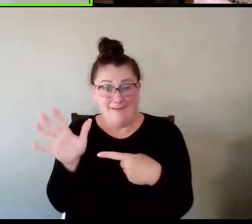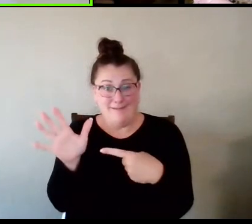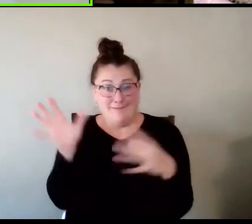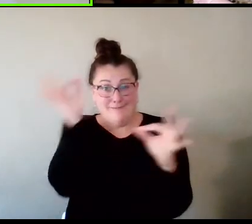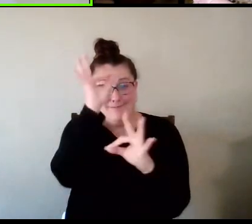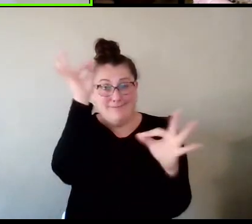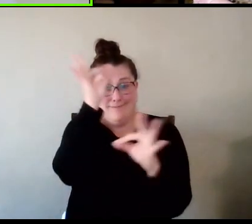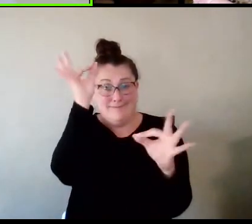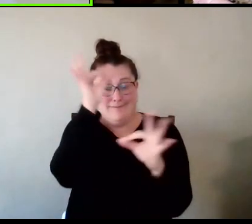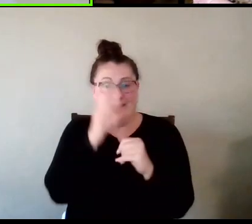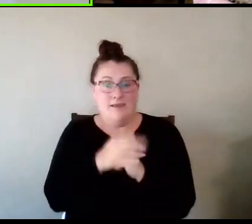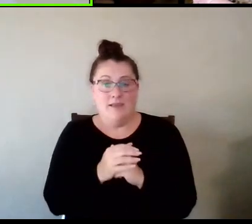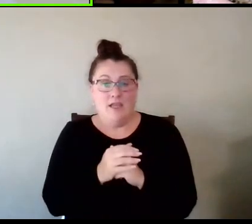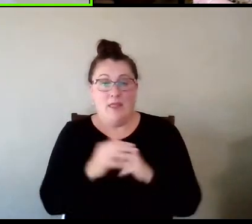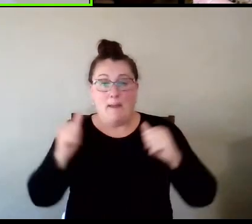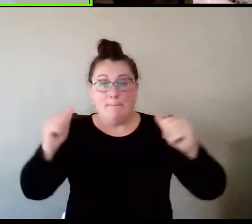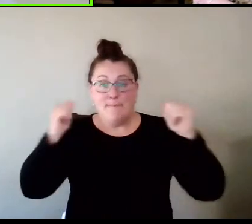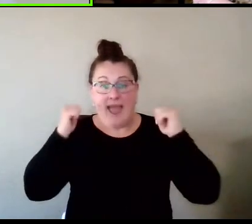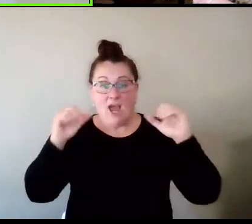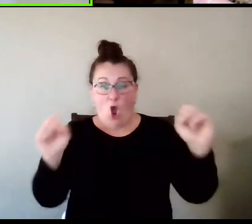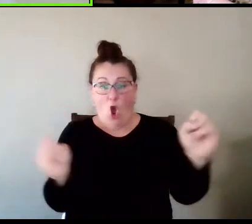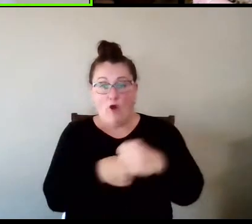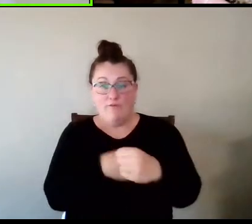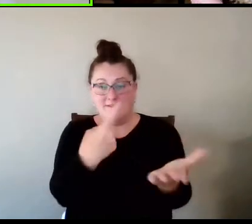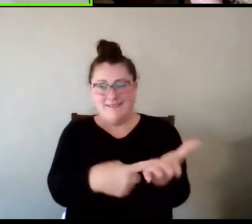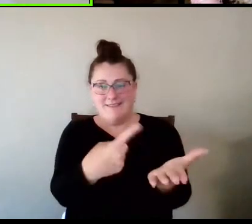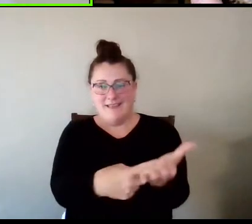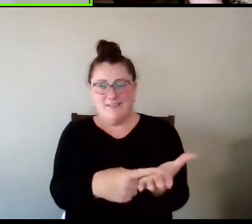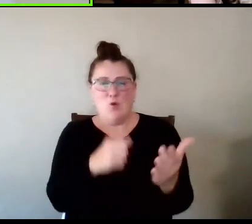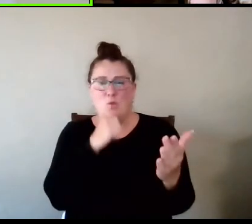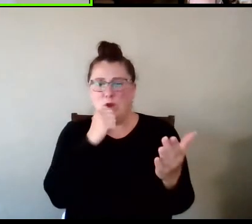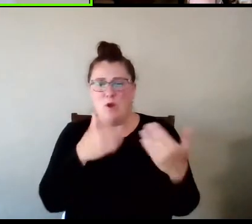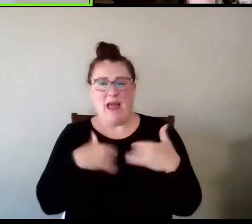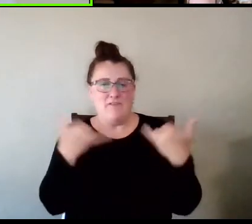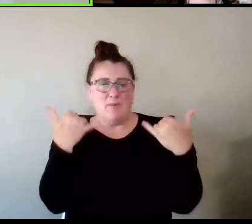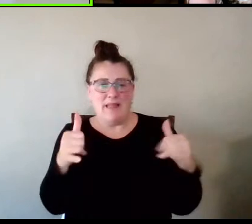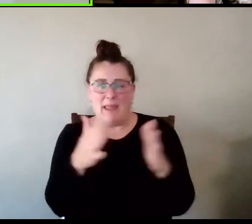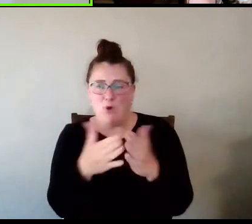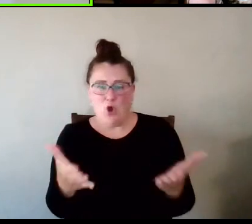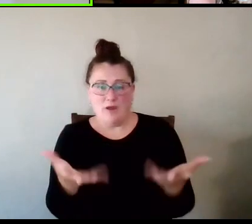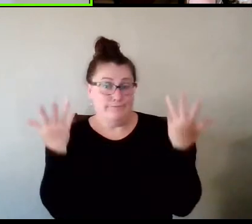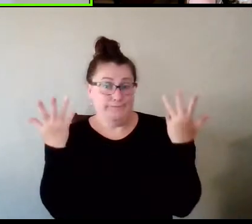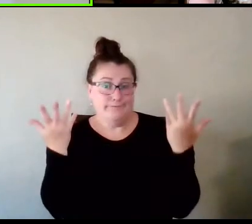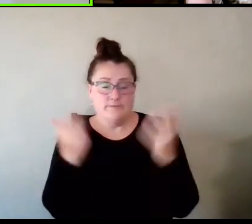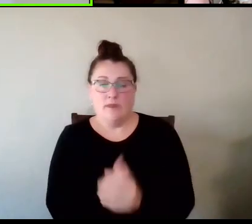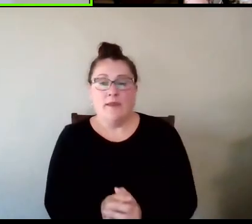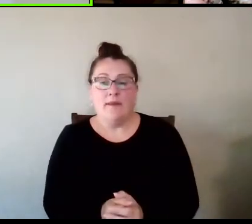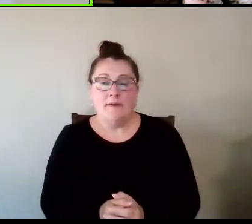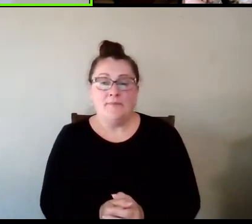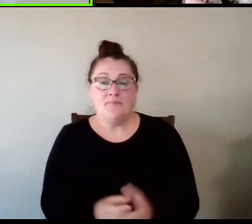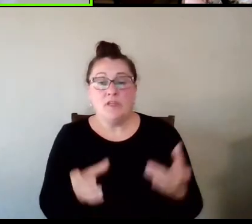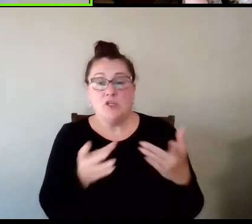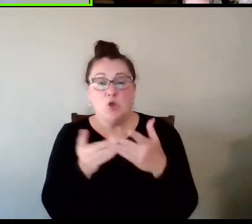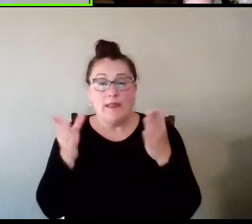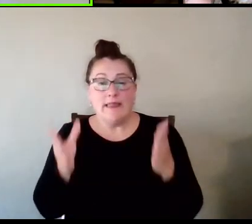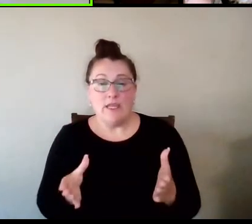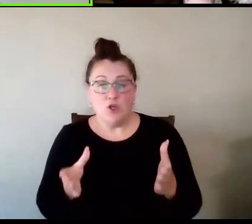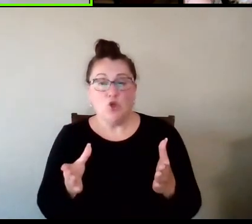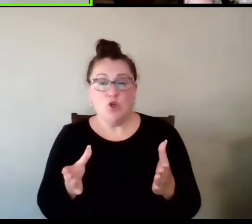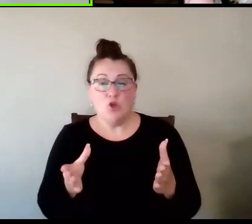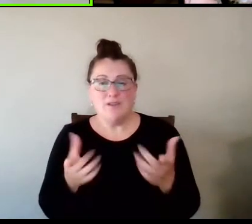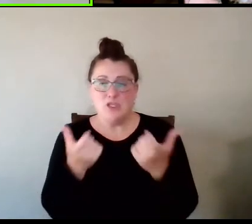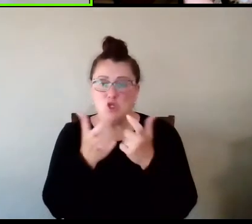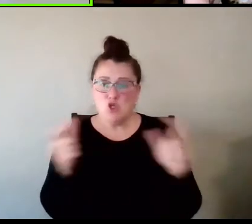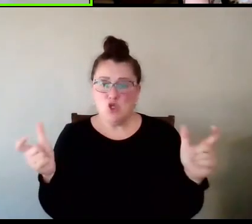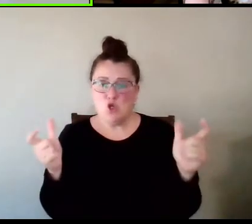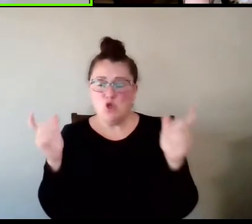the back to the office discussion, there's no playbook, right? And so as leaders, I think there's a huge